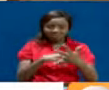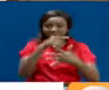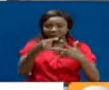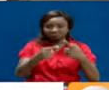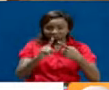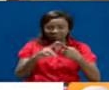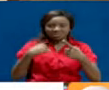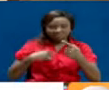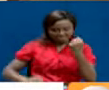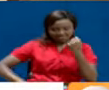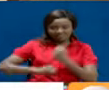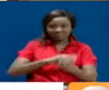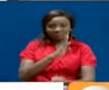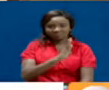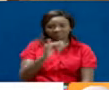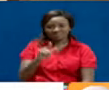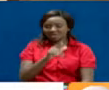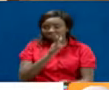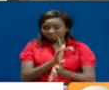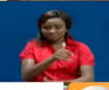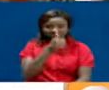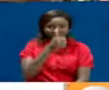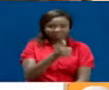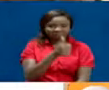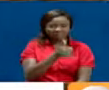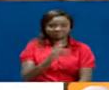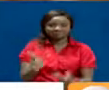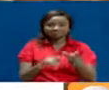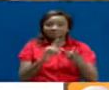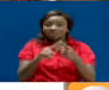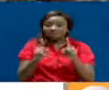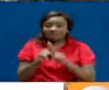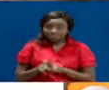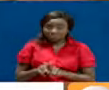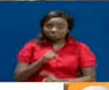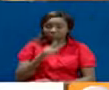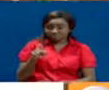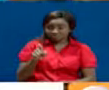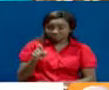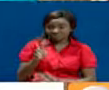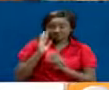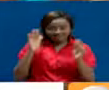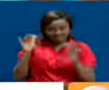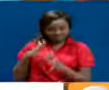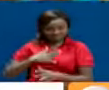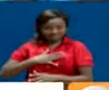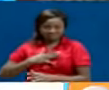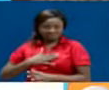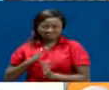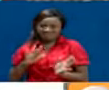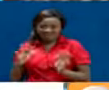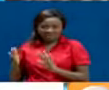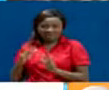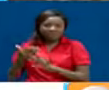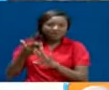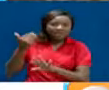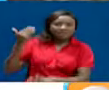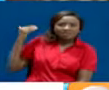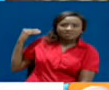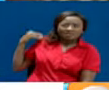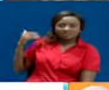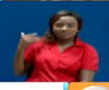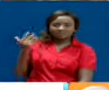a good thing. That's the family position. But it is her legacy she chooses to focus her attention on. Way back when I